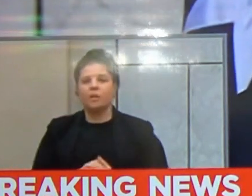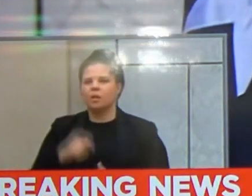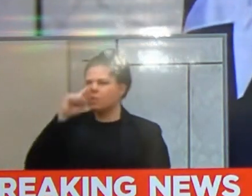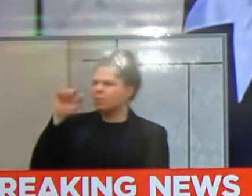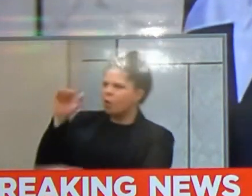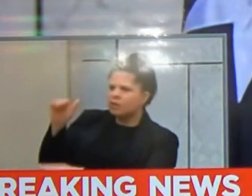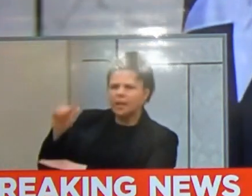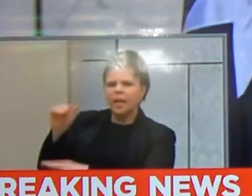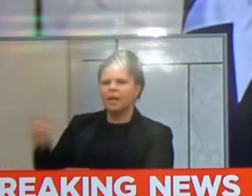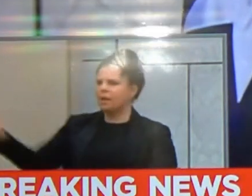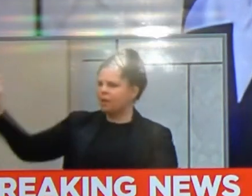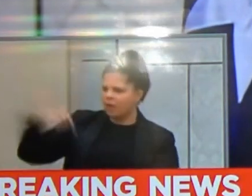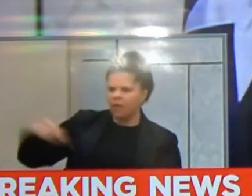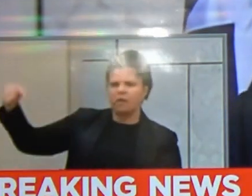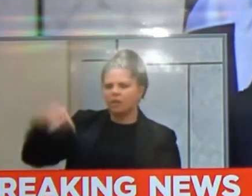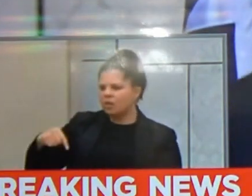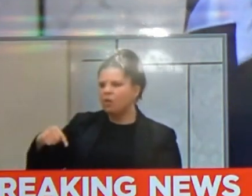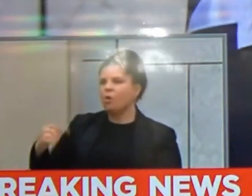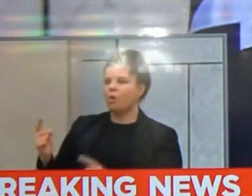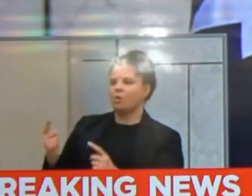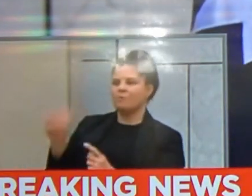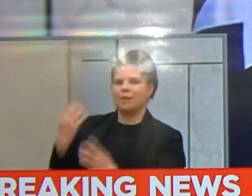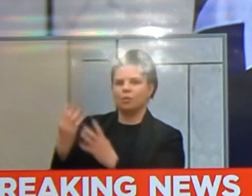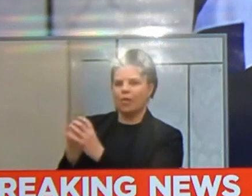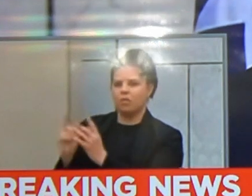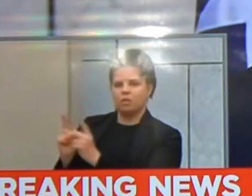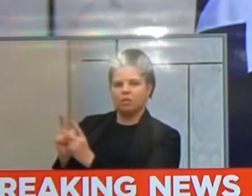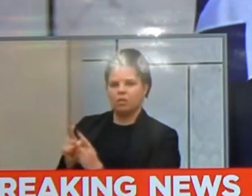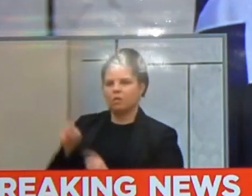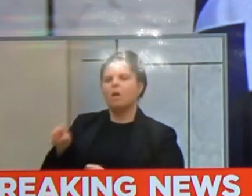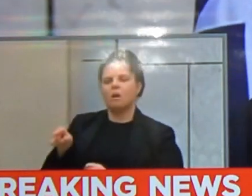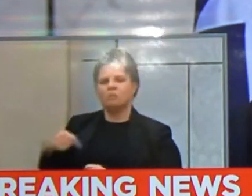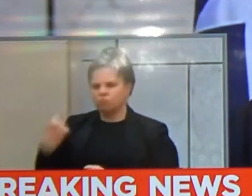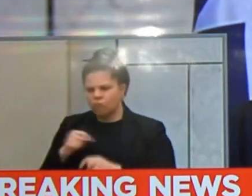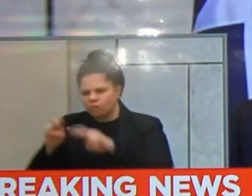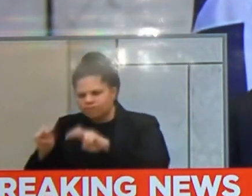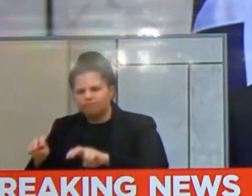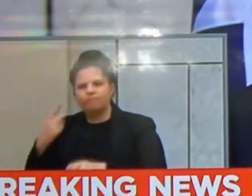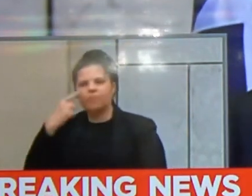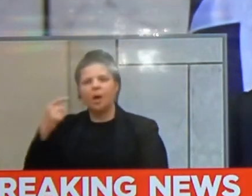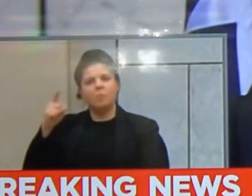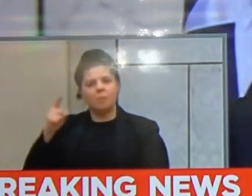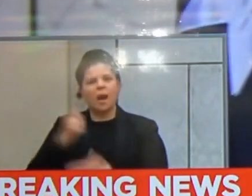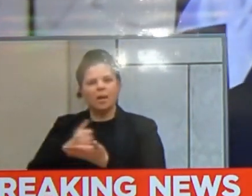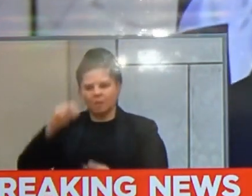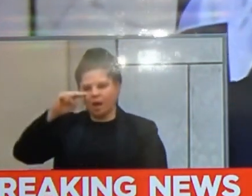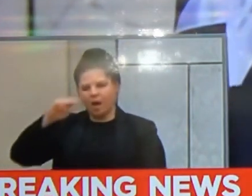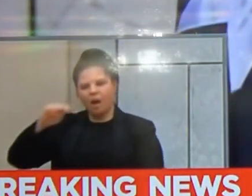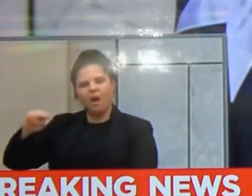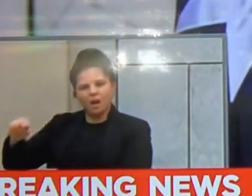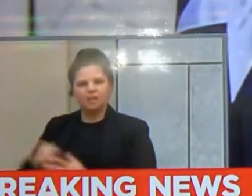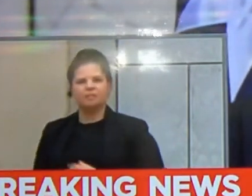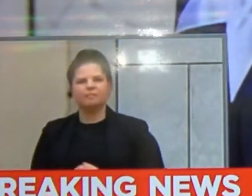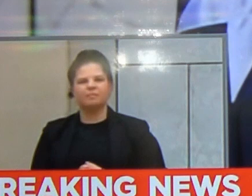return travellers, but those numbers are reducing. We still have cruise ship people to come home. We still have a lot